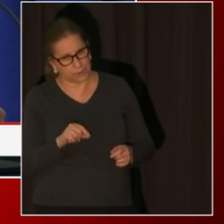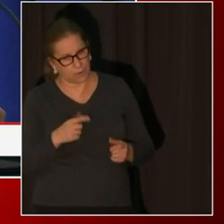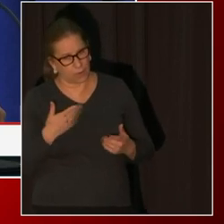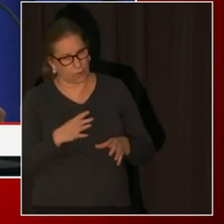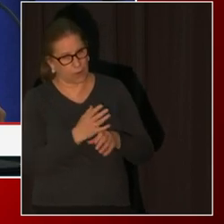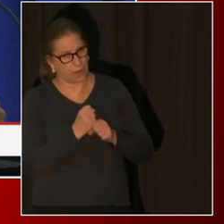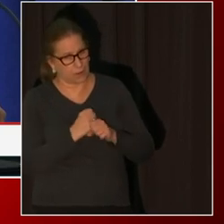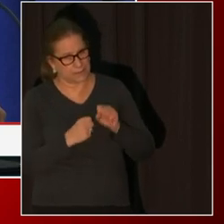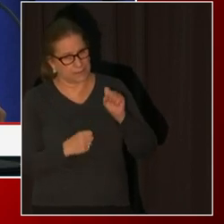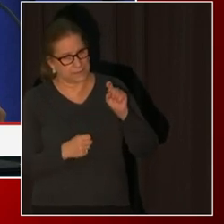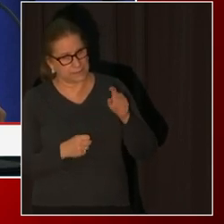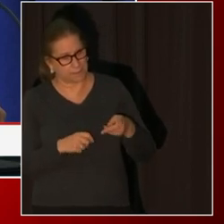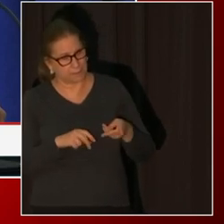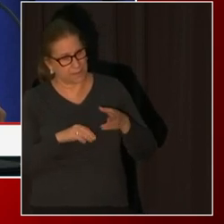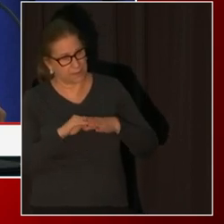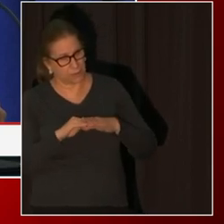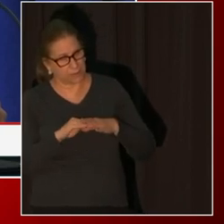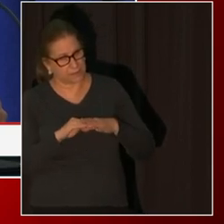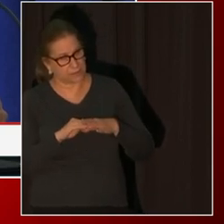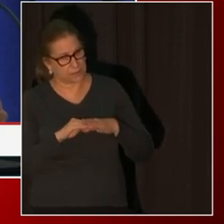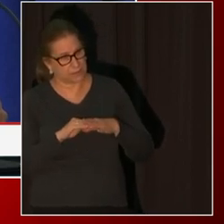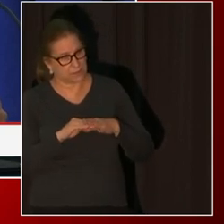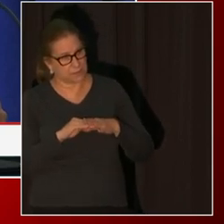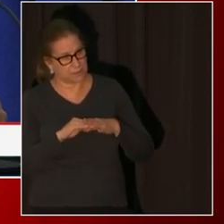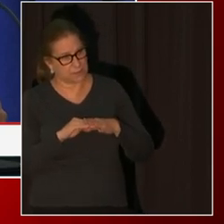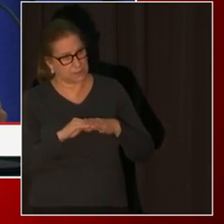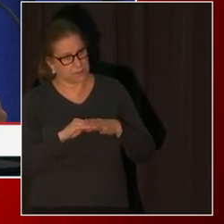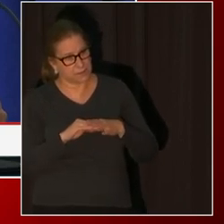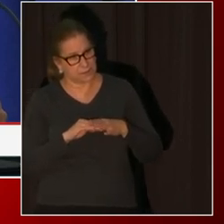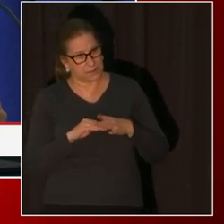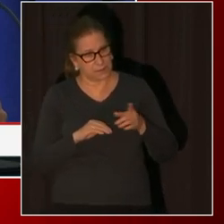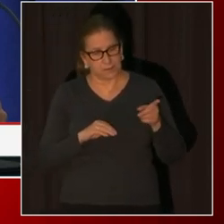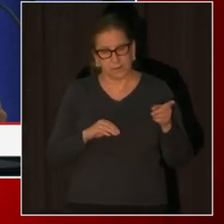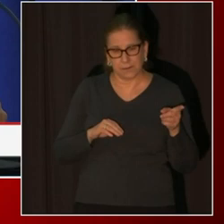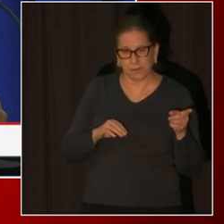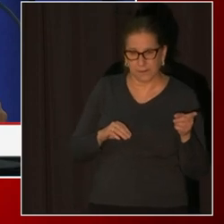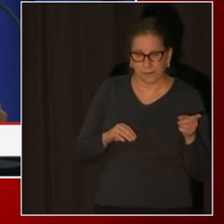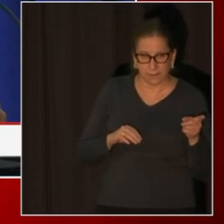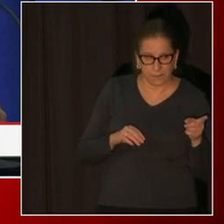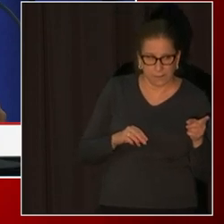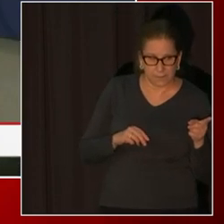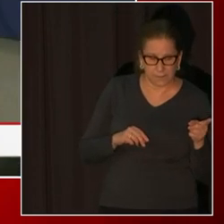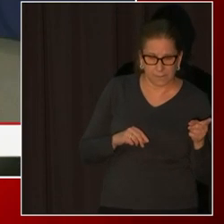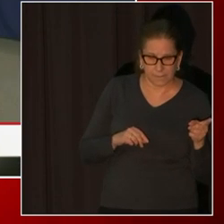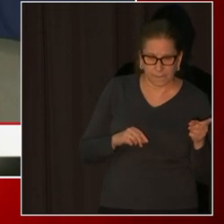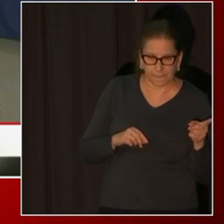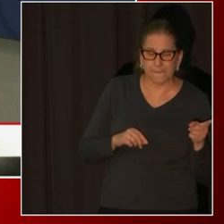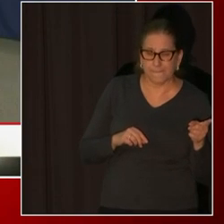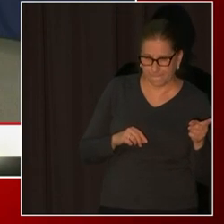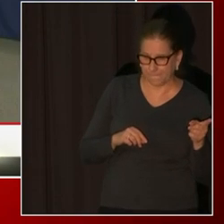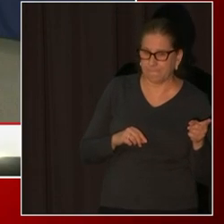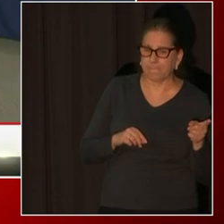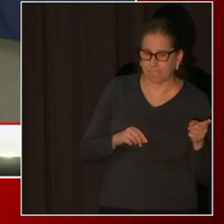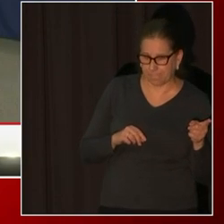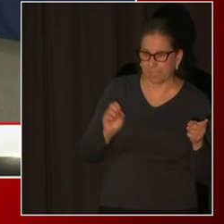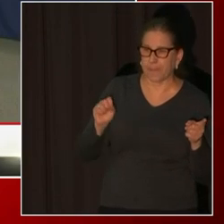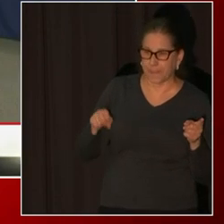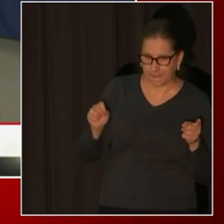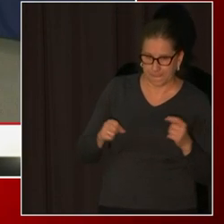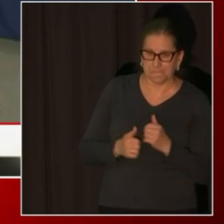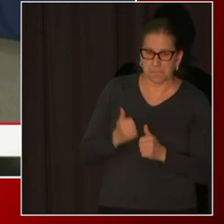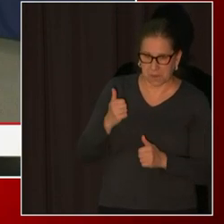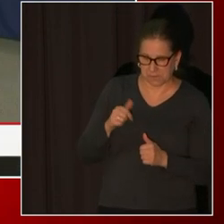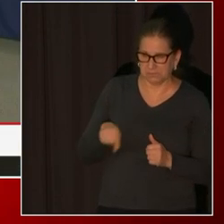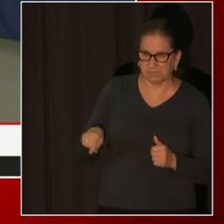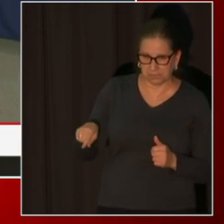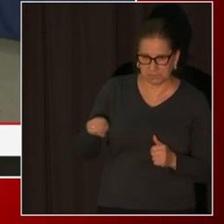that? So there wouldn't be anybody getting one between now and the end of 20? Speak to 20. Yes, in most cases, it depends on the timing, right, of the employee's